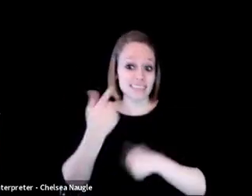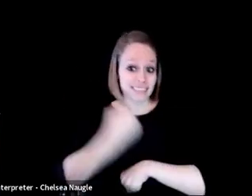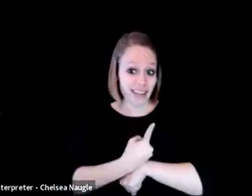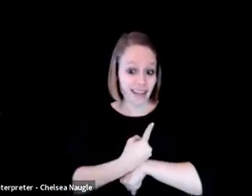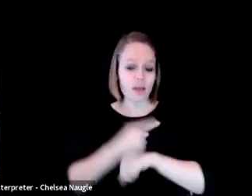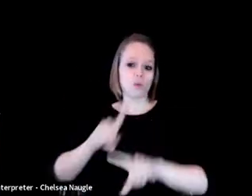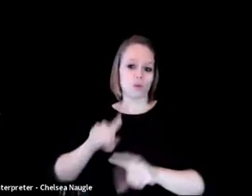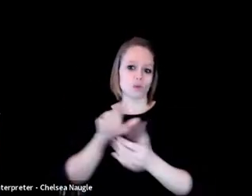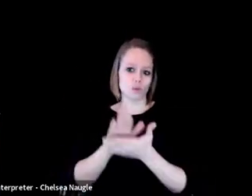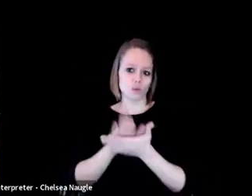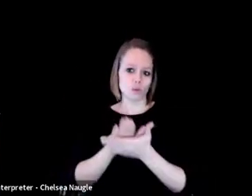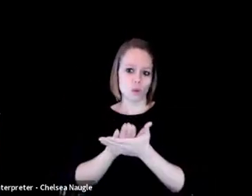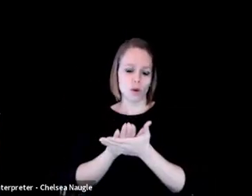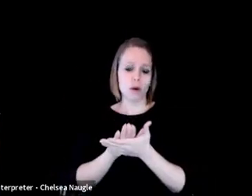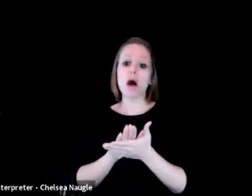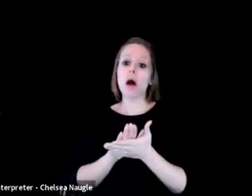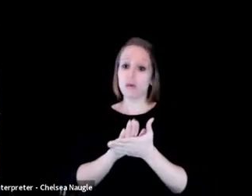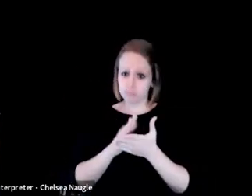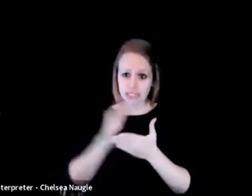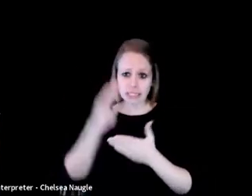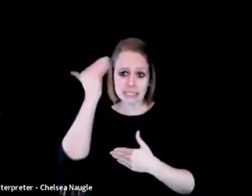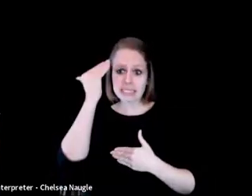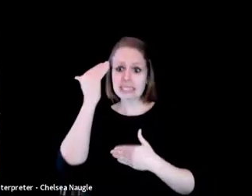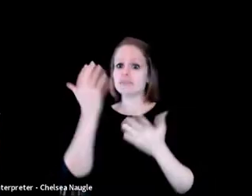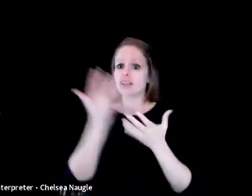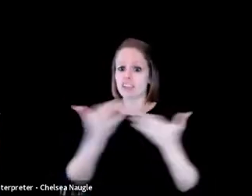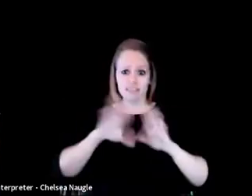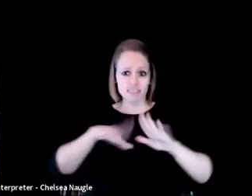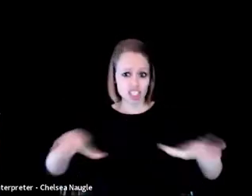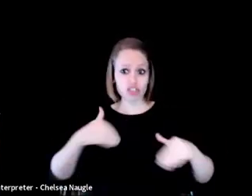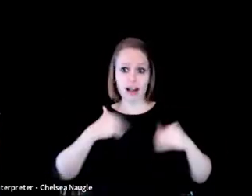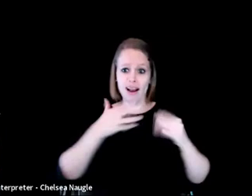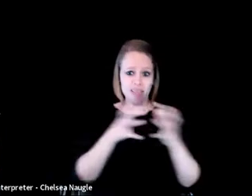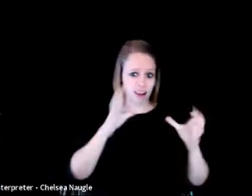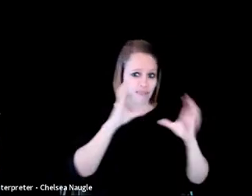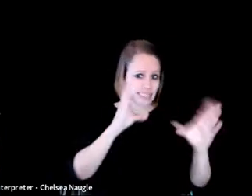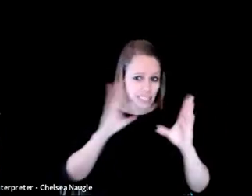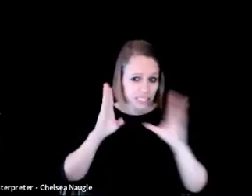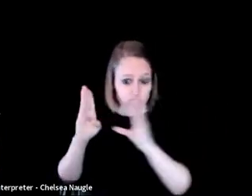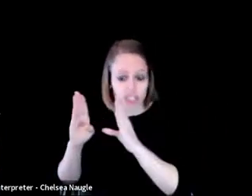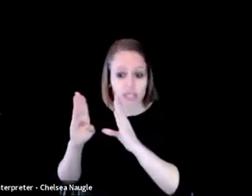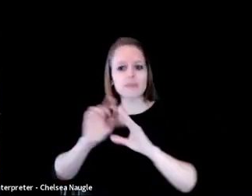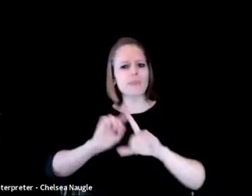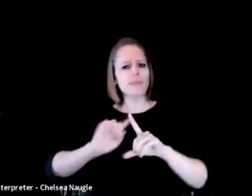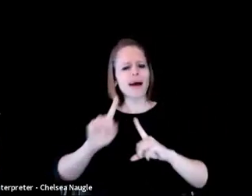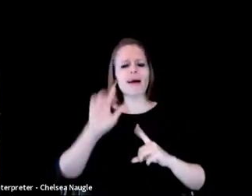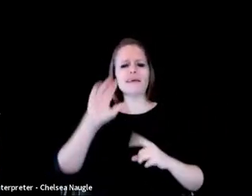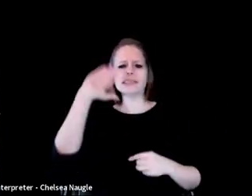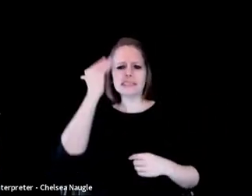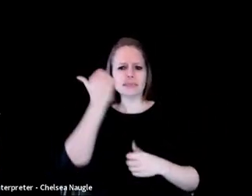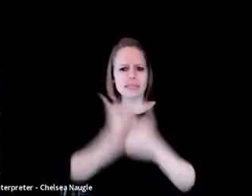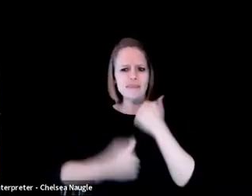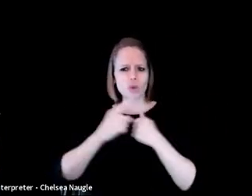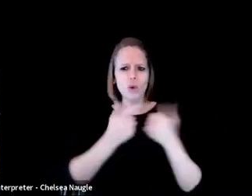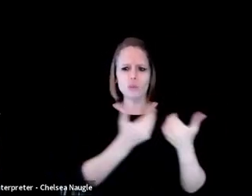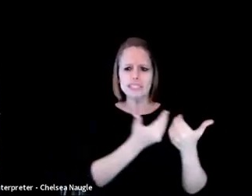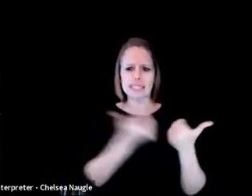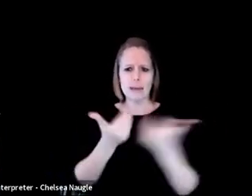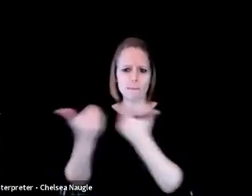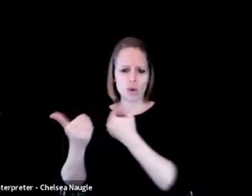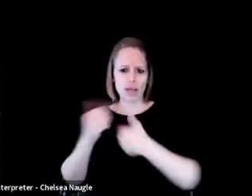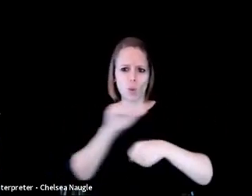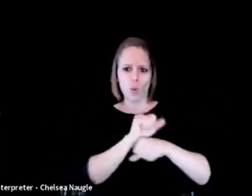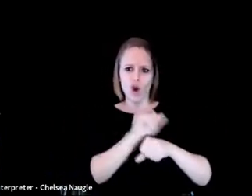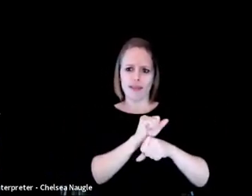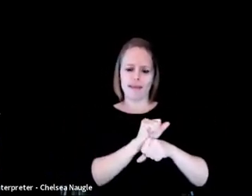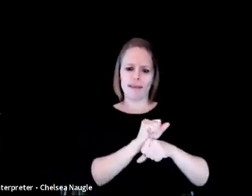of attention, but everything was set up where kids worked individually. They kind of had their own stations, and these were 3, 4, and 5-year-olds, and they were working in these